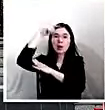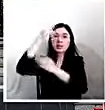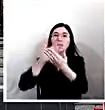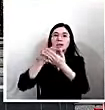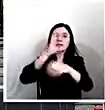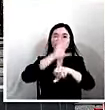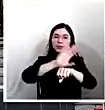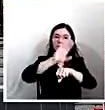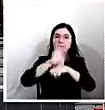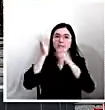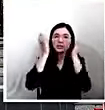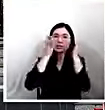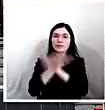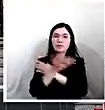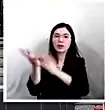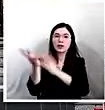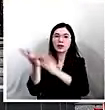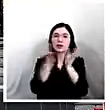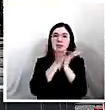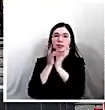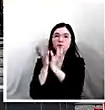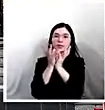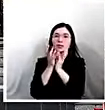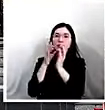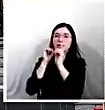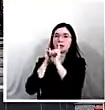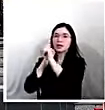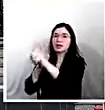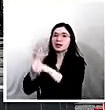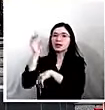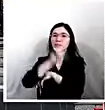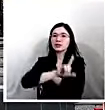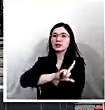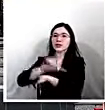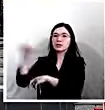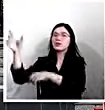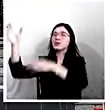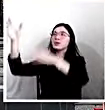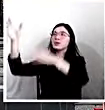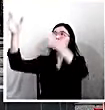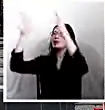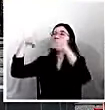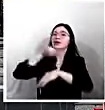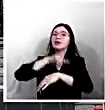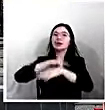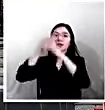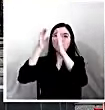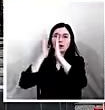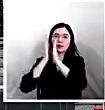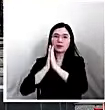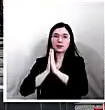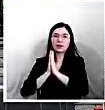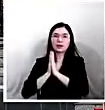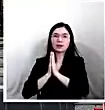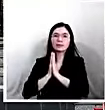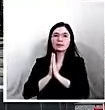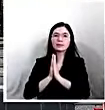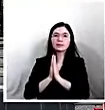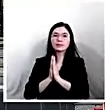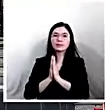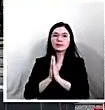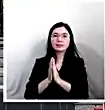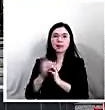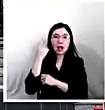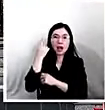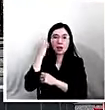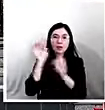to serve their communities. Let us pray to the Lord. Lord, hear our prayer. For all those